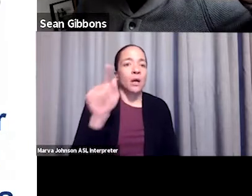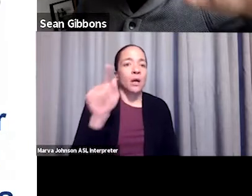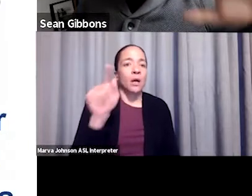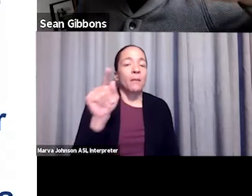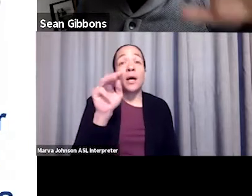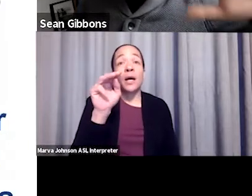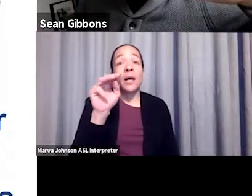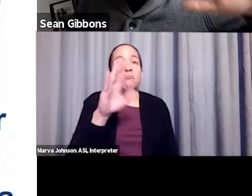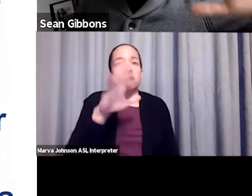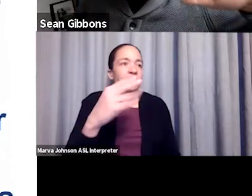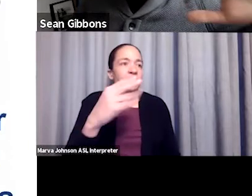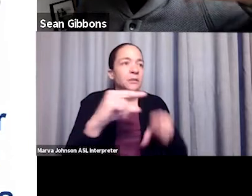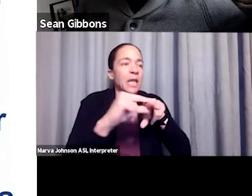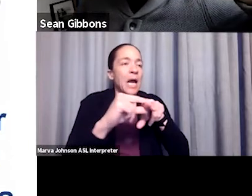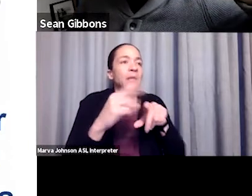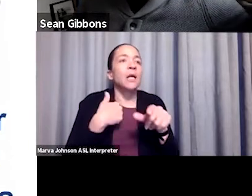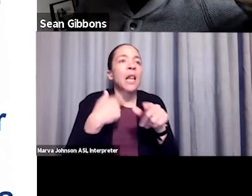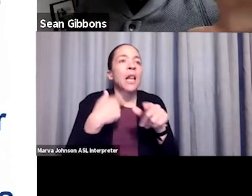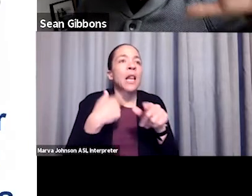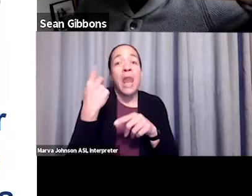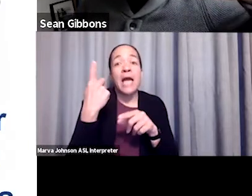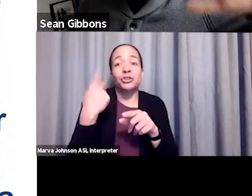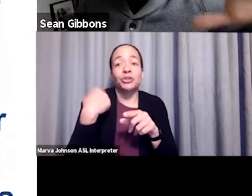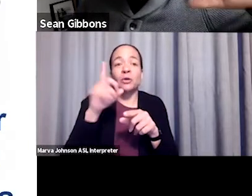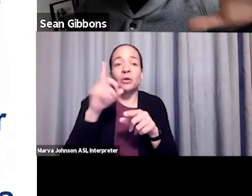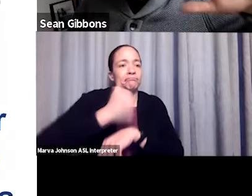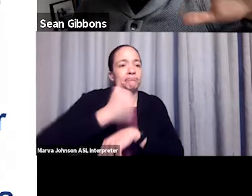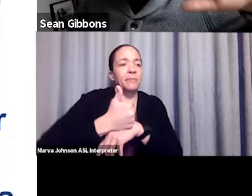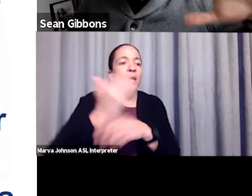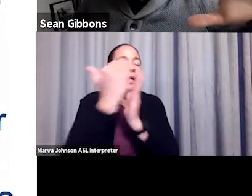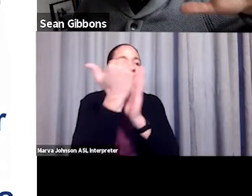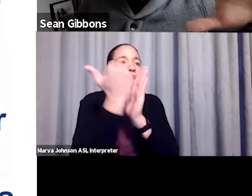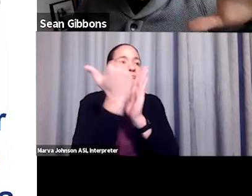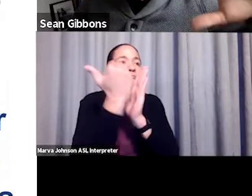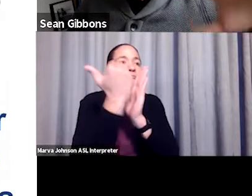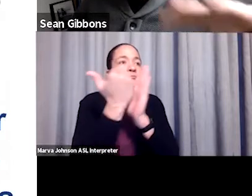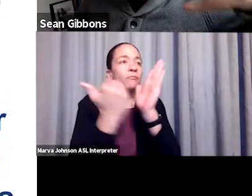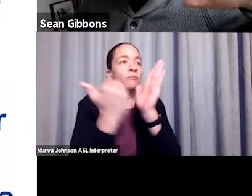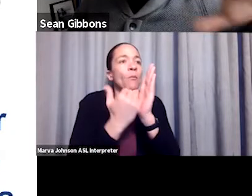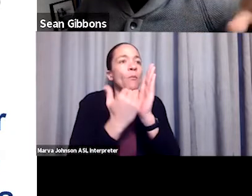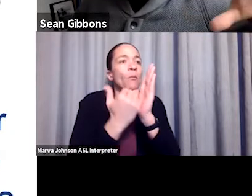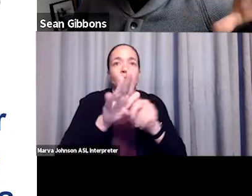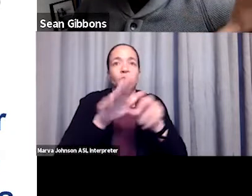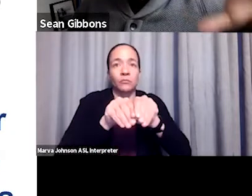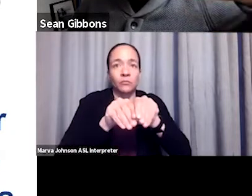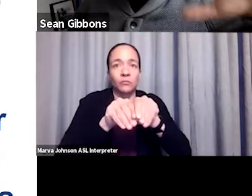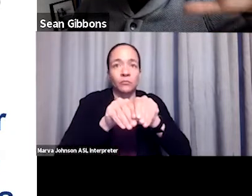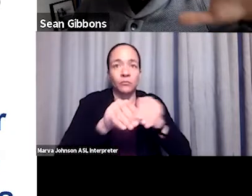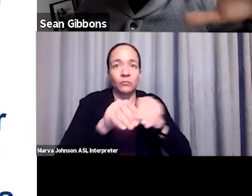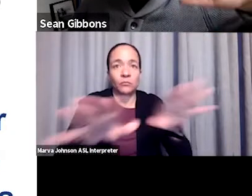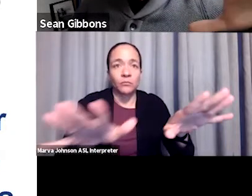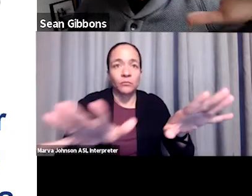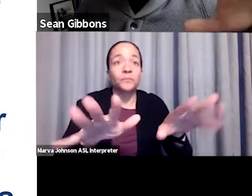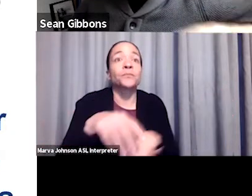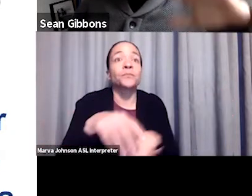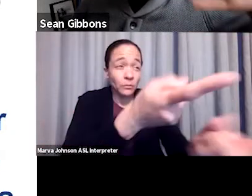We created a listserv last year in the middle of the pandemic, and because of the extraordinary circumstances we found ourselves in, if you're a longtime network member, you know we used